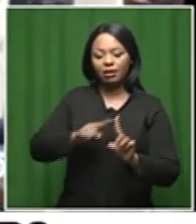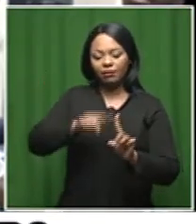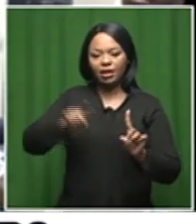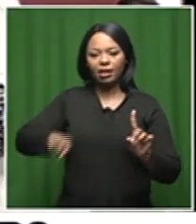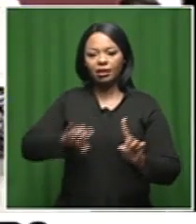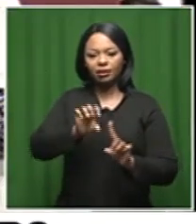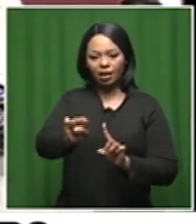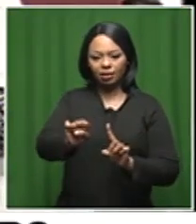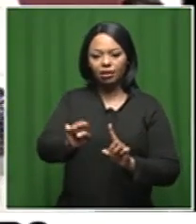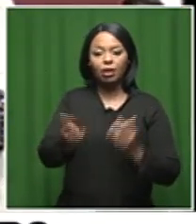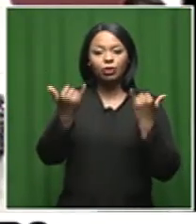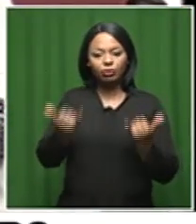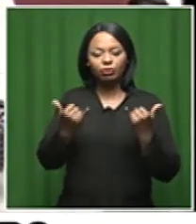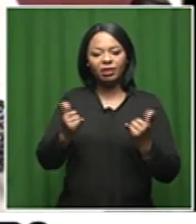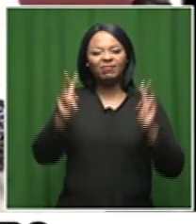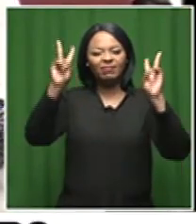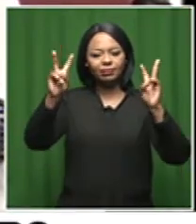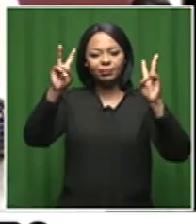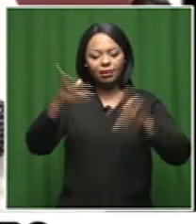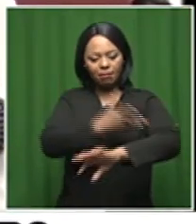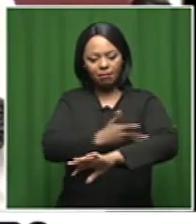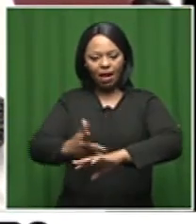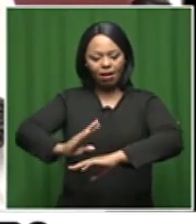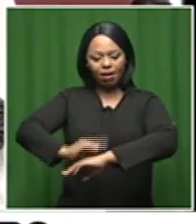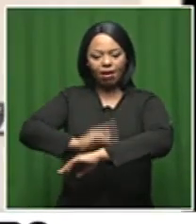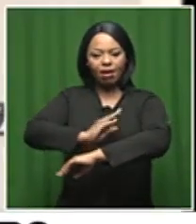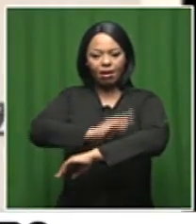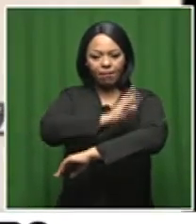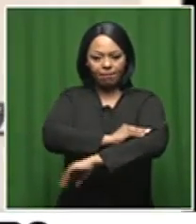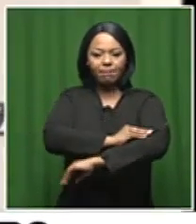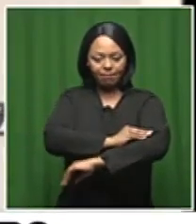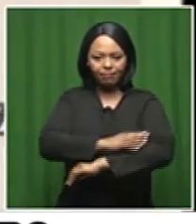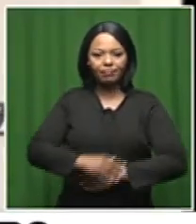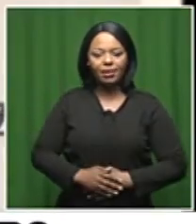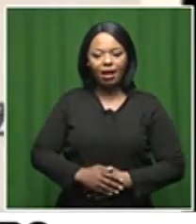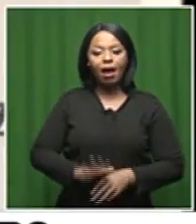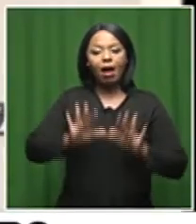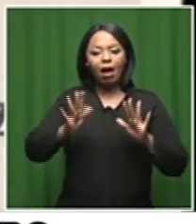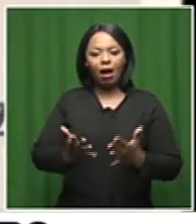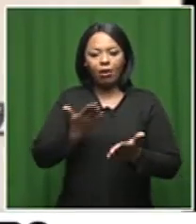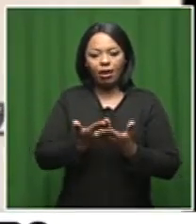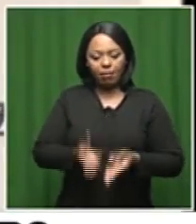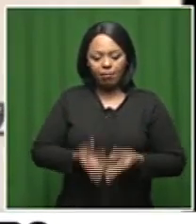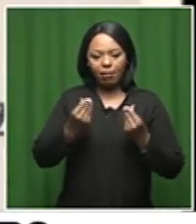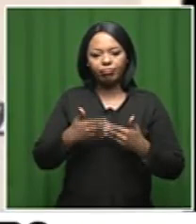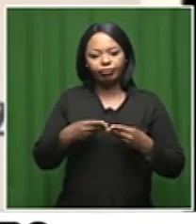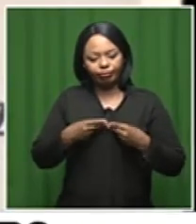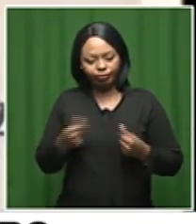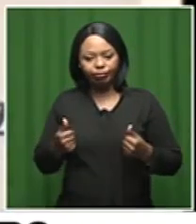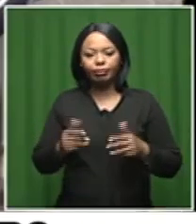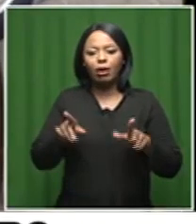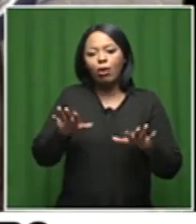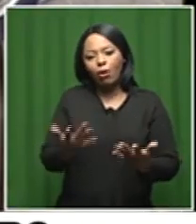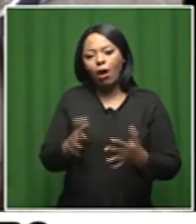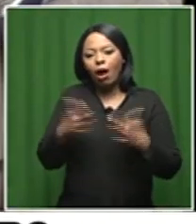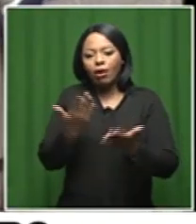Dr. Musamtomene. Today we're talking about blood cancers and, of course, the importance of diagnosing these, the importance of going out to